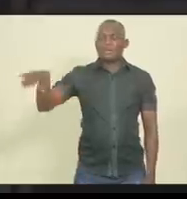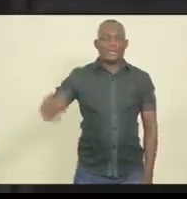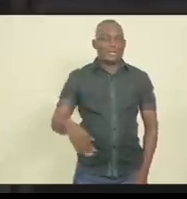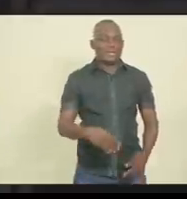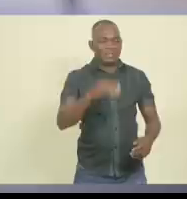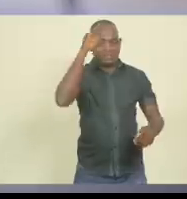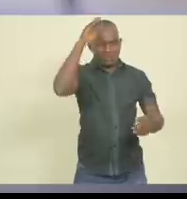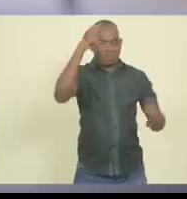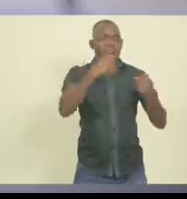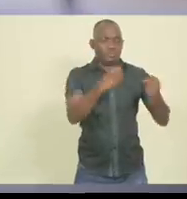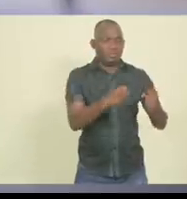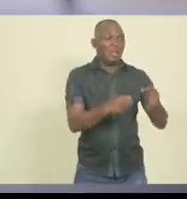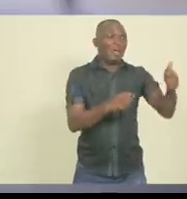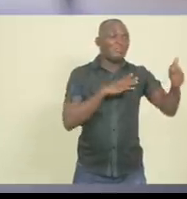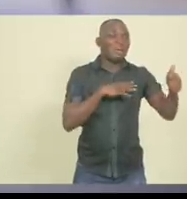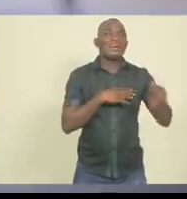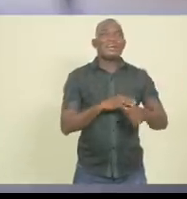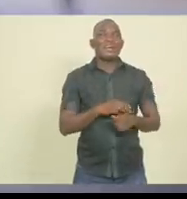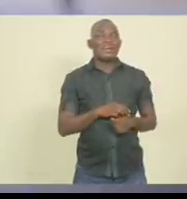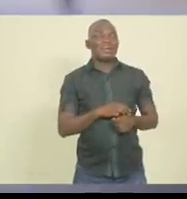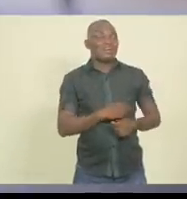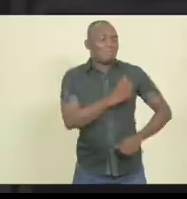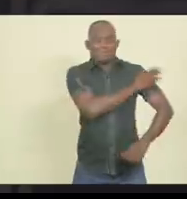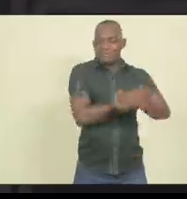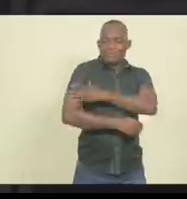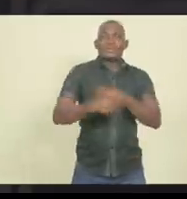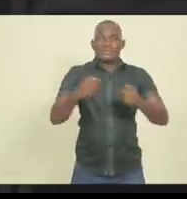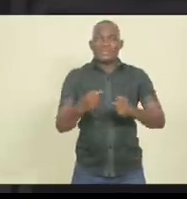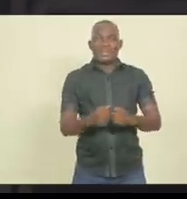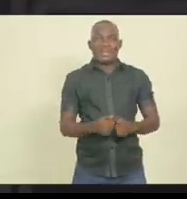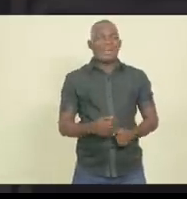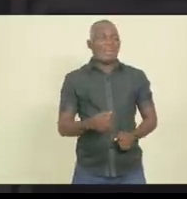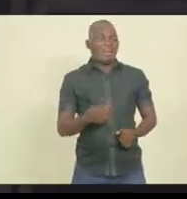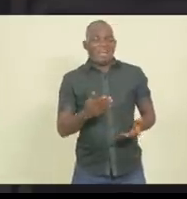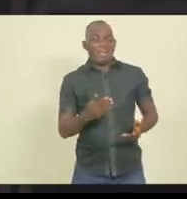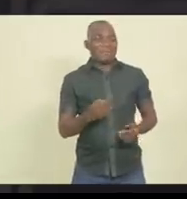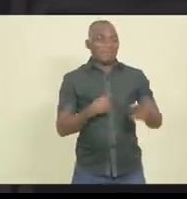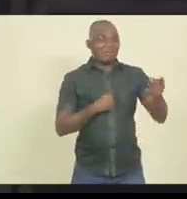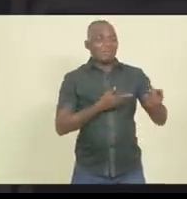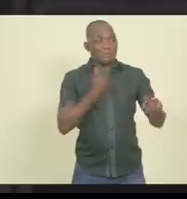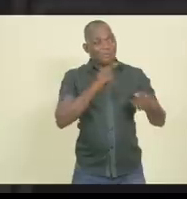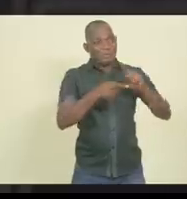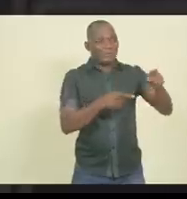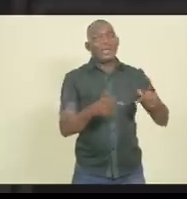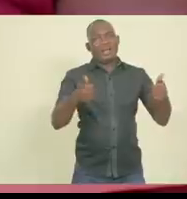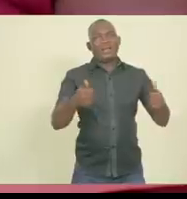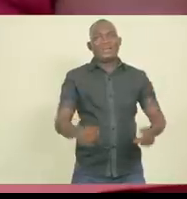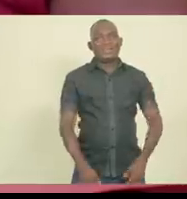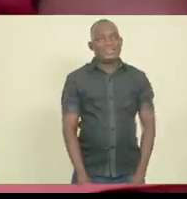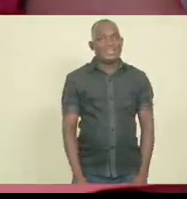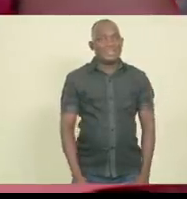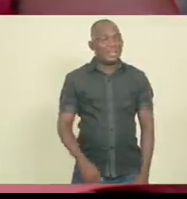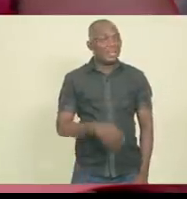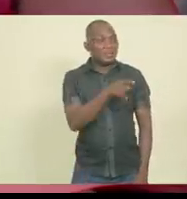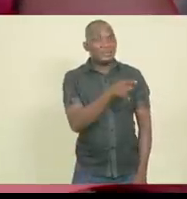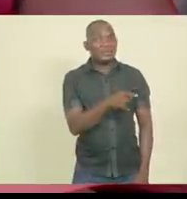Strong man, fine man, yeah. Muscles. Can't I gas up my best friend? Are you blushing? Hey,